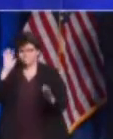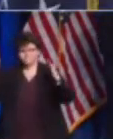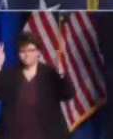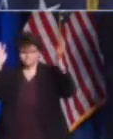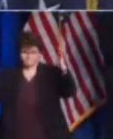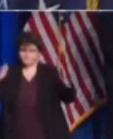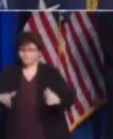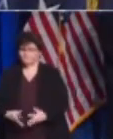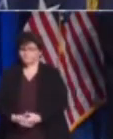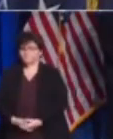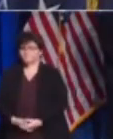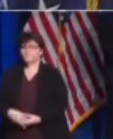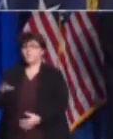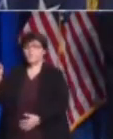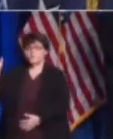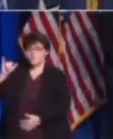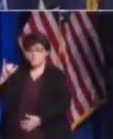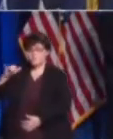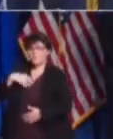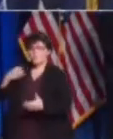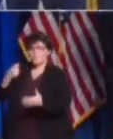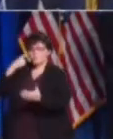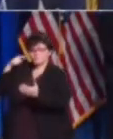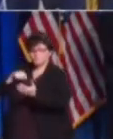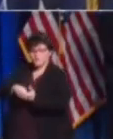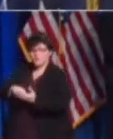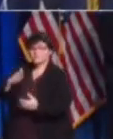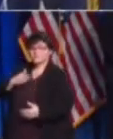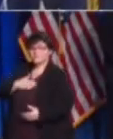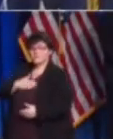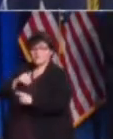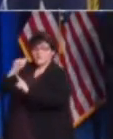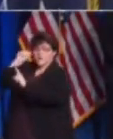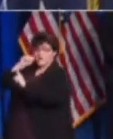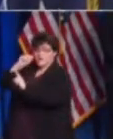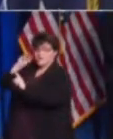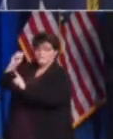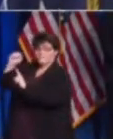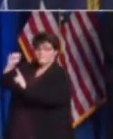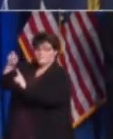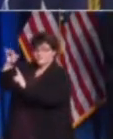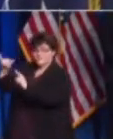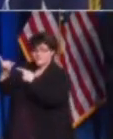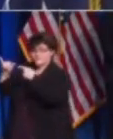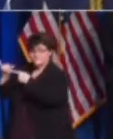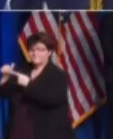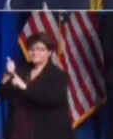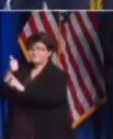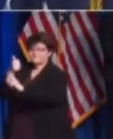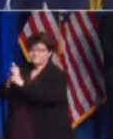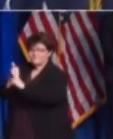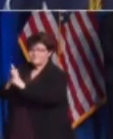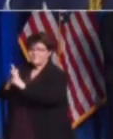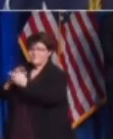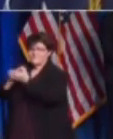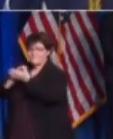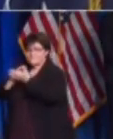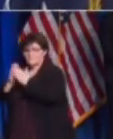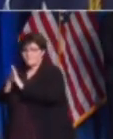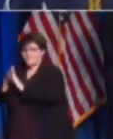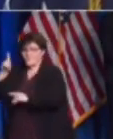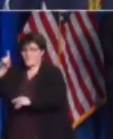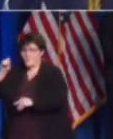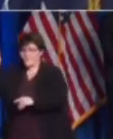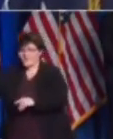And I'd like to acknowledge my Aunt Mary, who turned 101